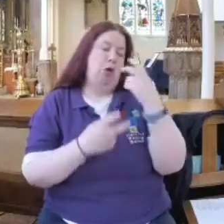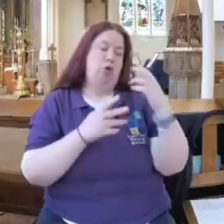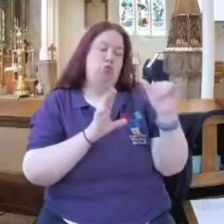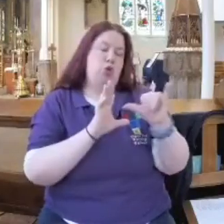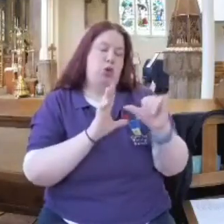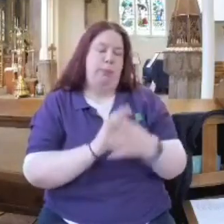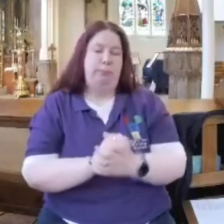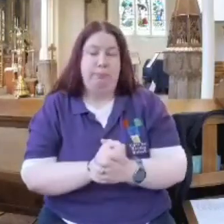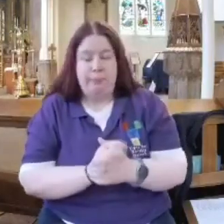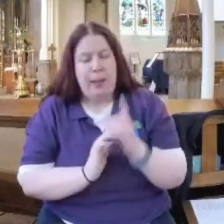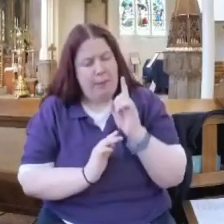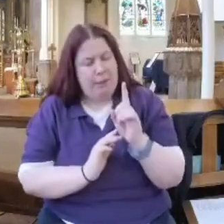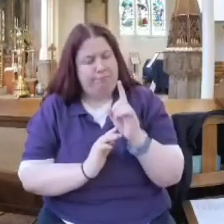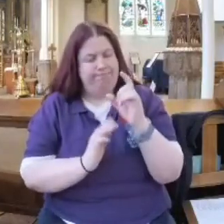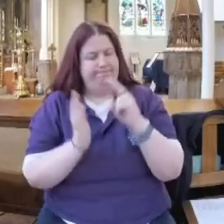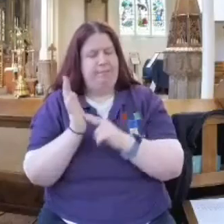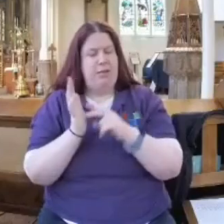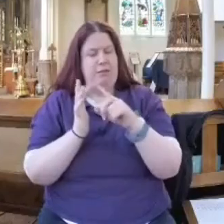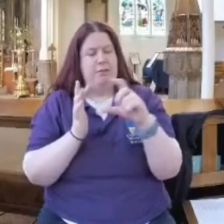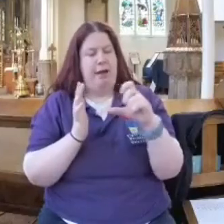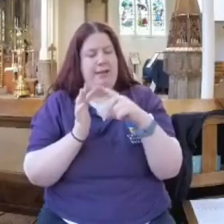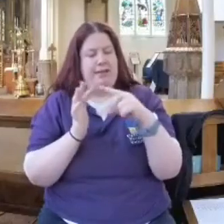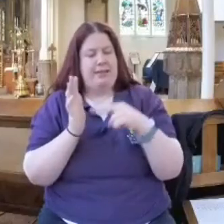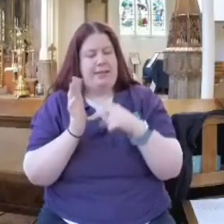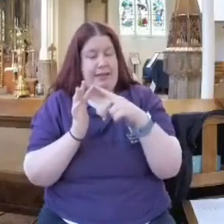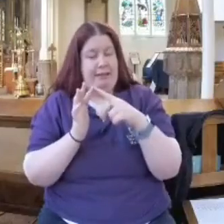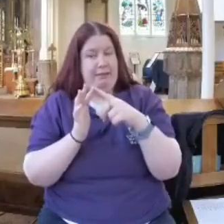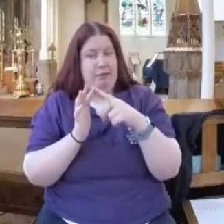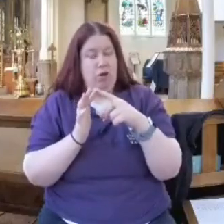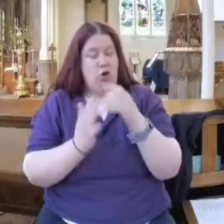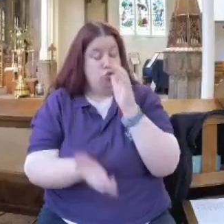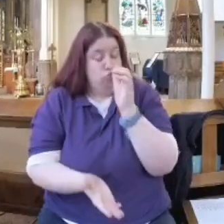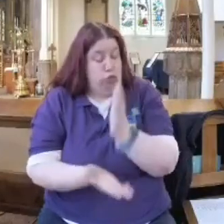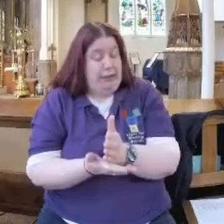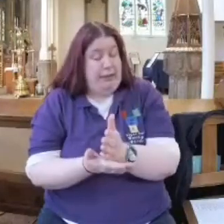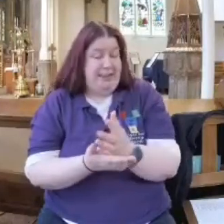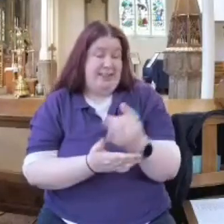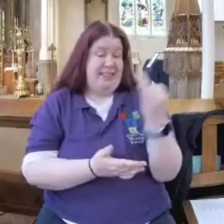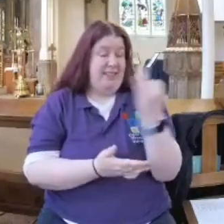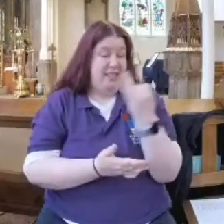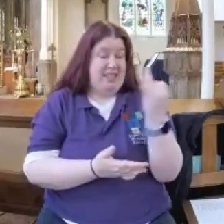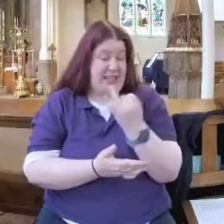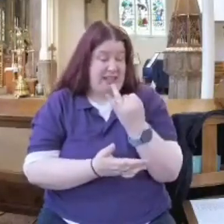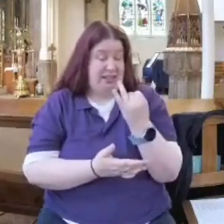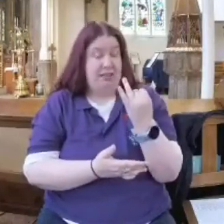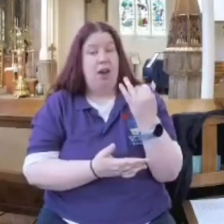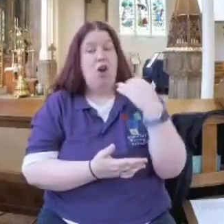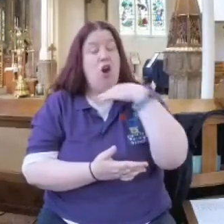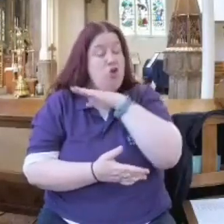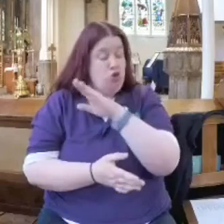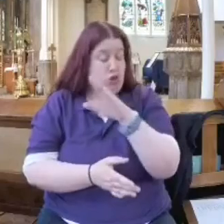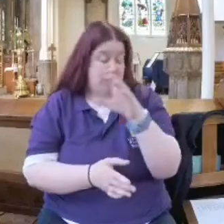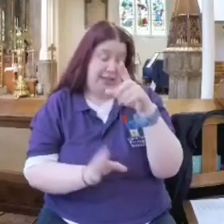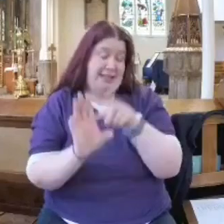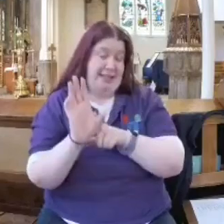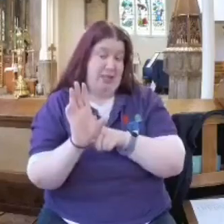senses because the Nicene Creed is 1700 years old this year. It